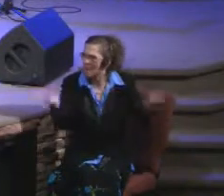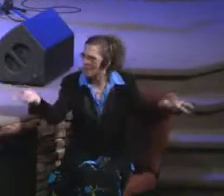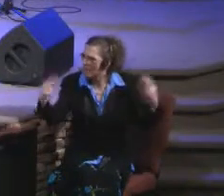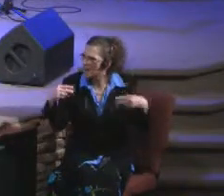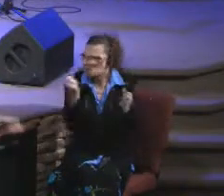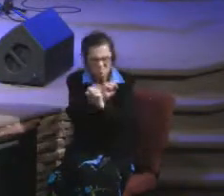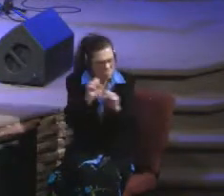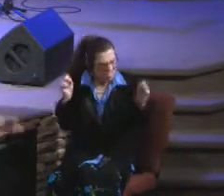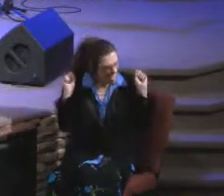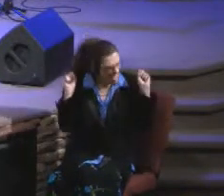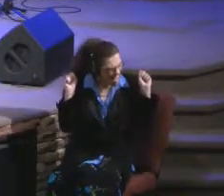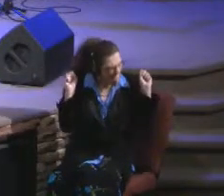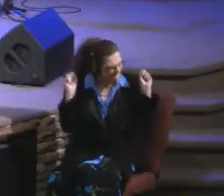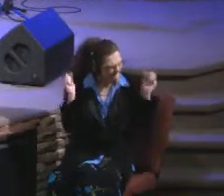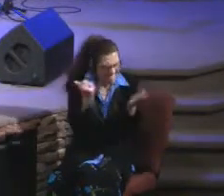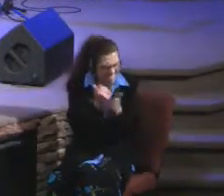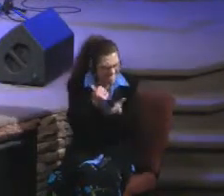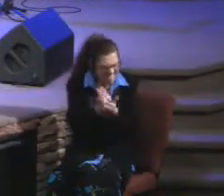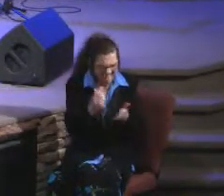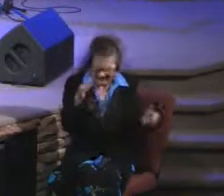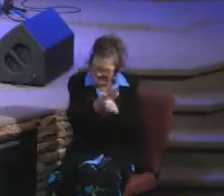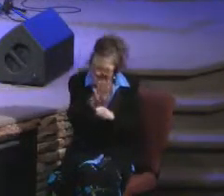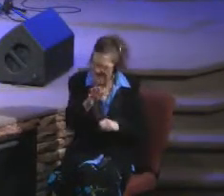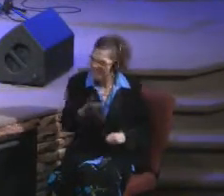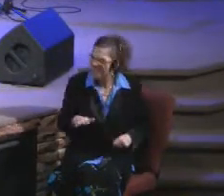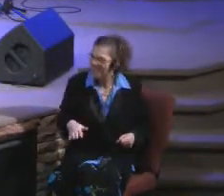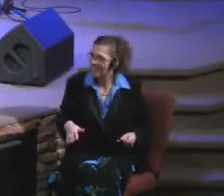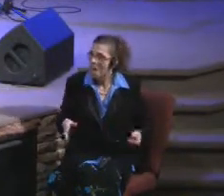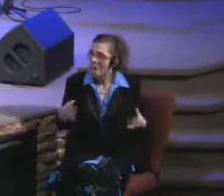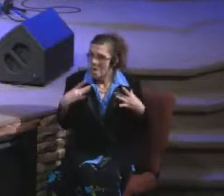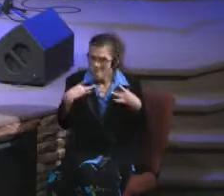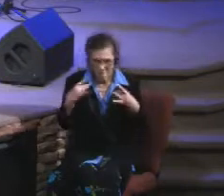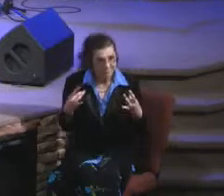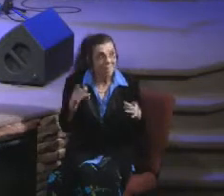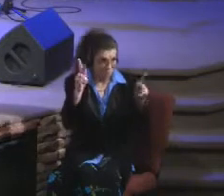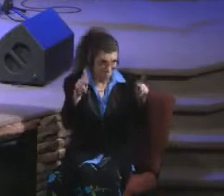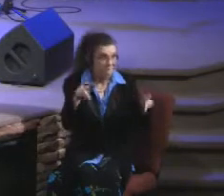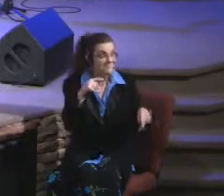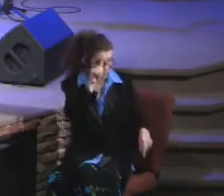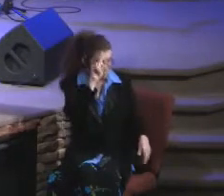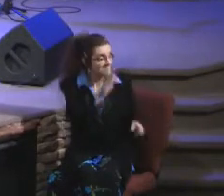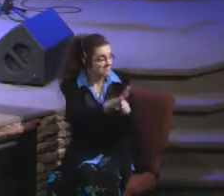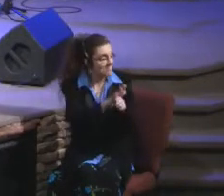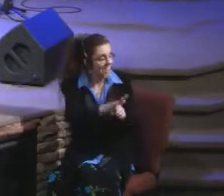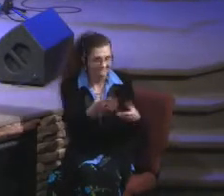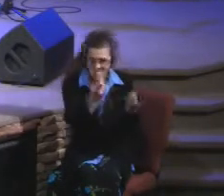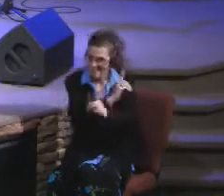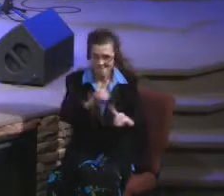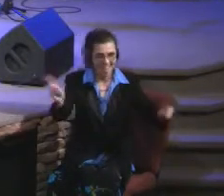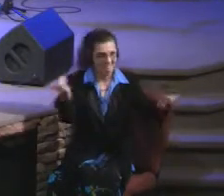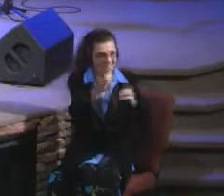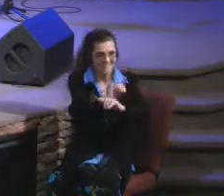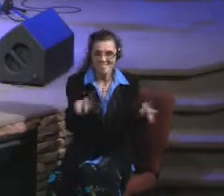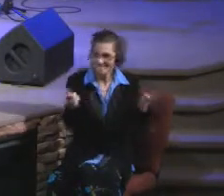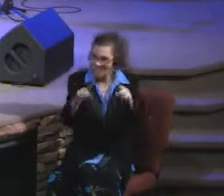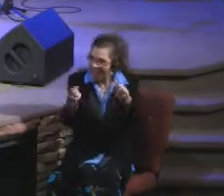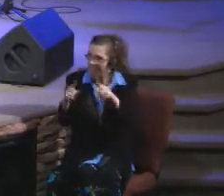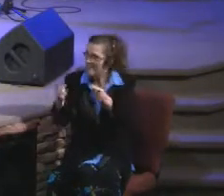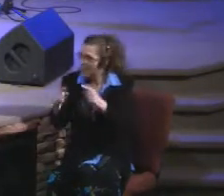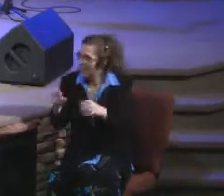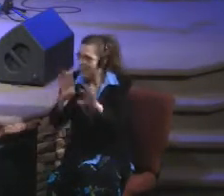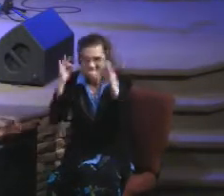get saved, amen. We've been having people get filled, amen. I believe people are getting healed in our services, and there's deliverances that are taking place. I